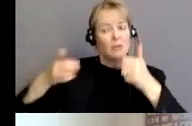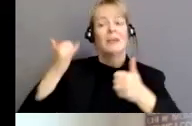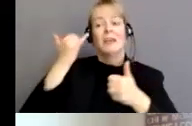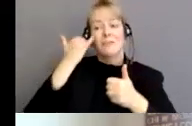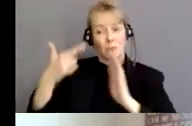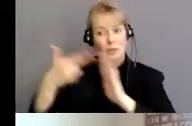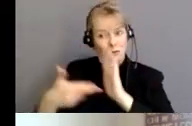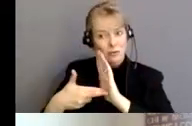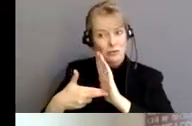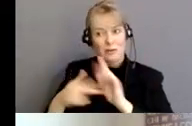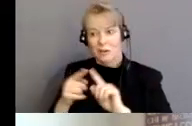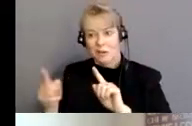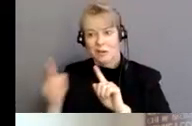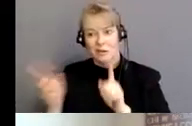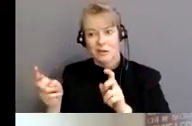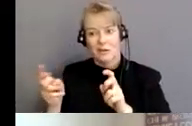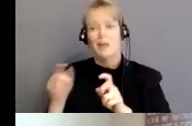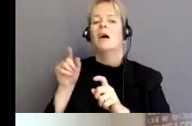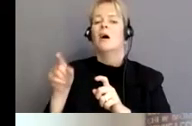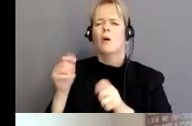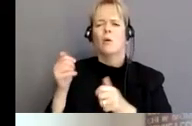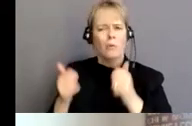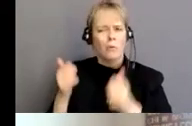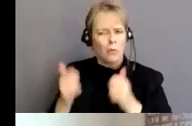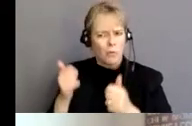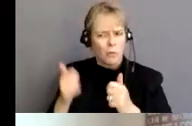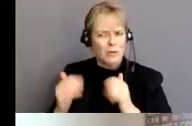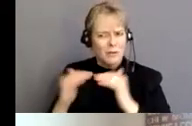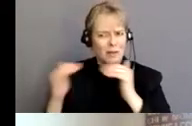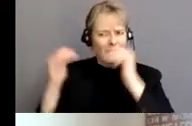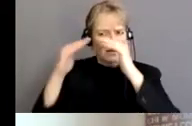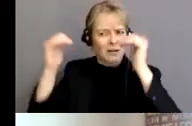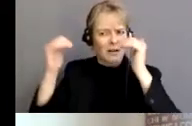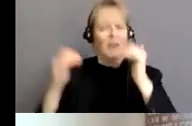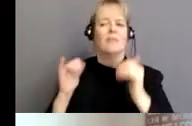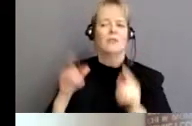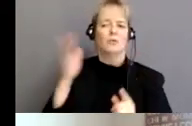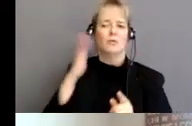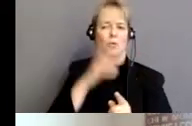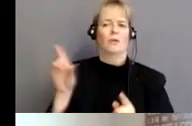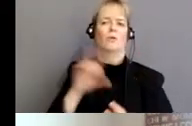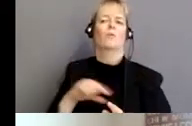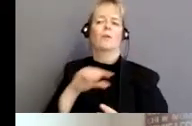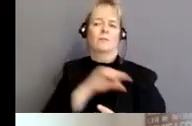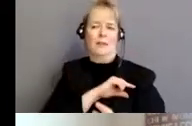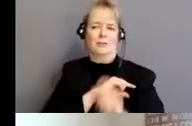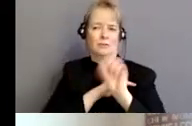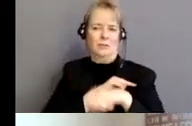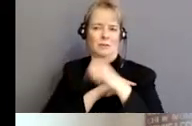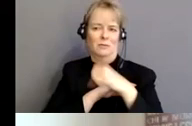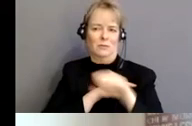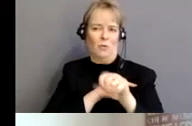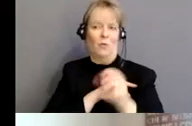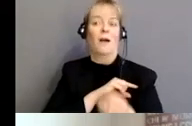have and what services and products they are qualified to provide you. It's not so much the spelling of the name. It's really, what is that